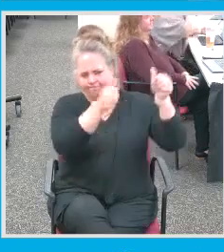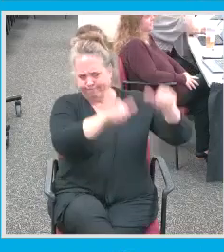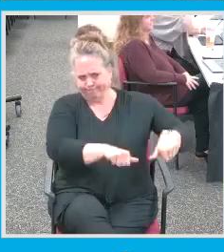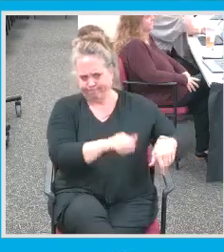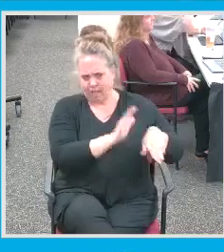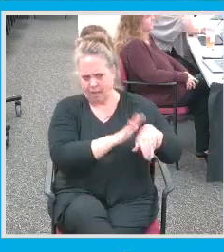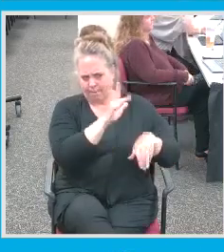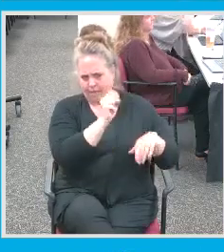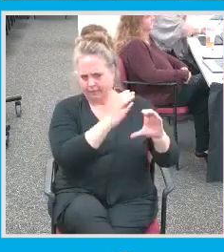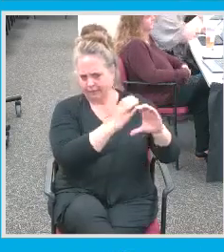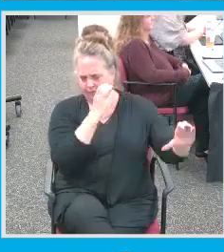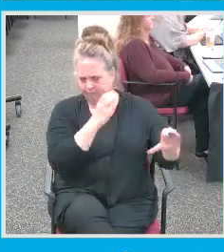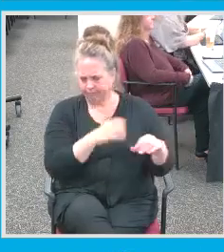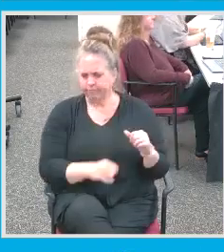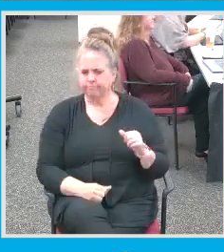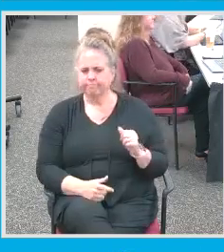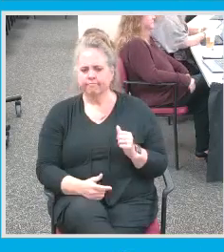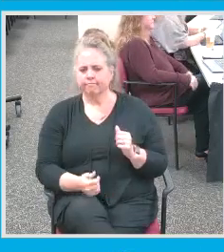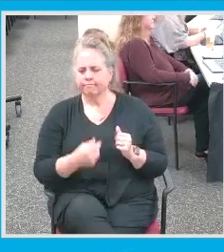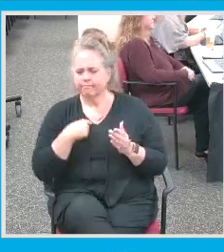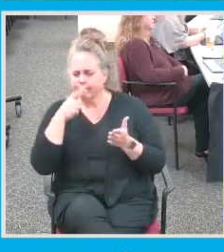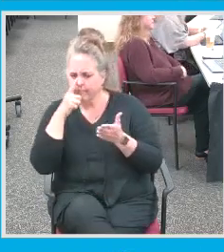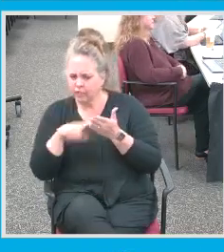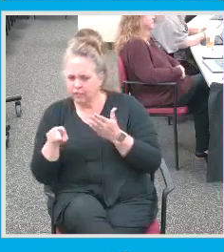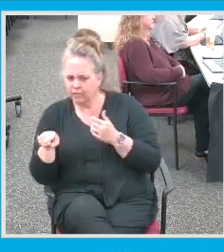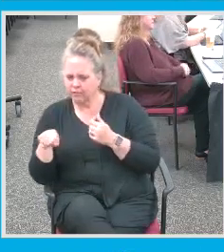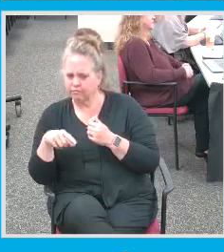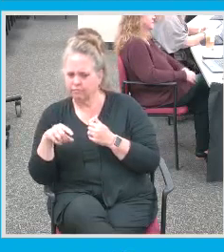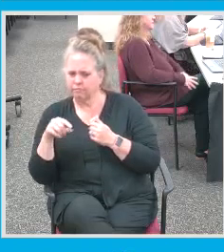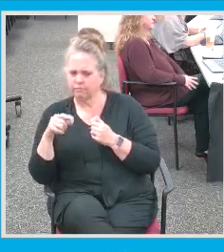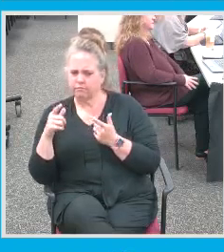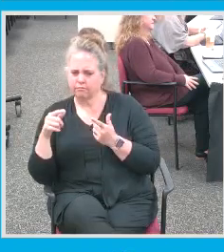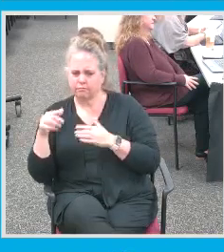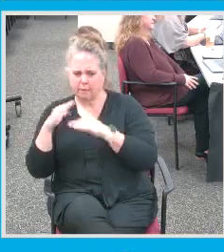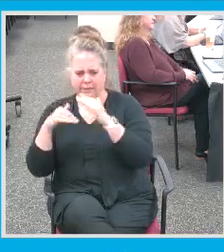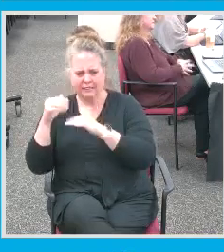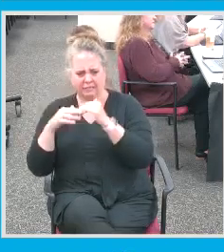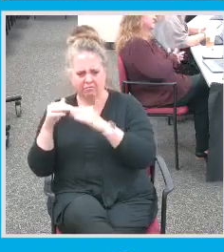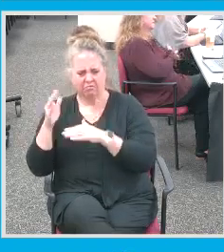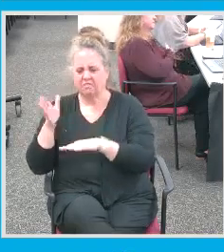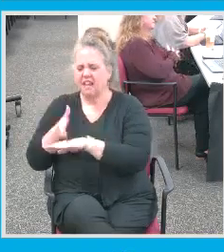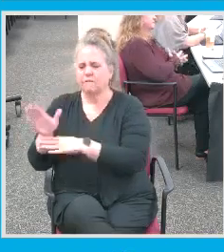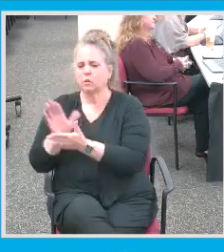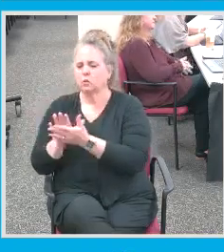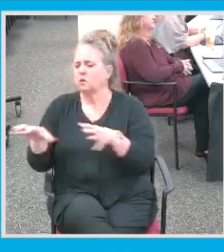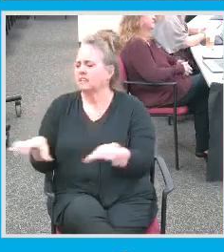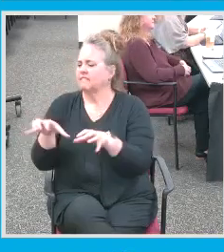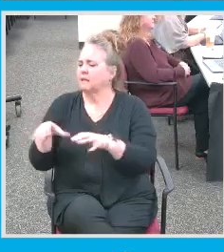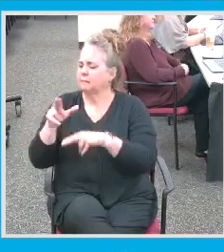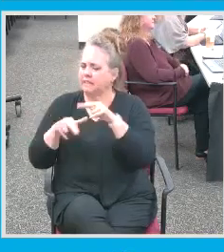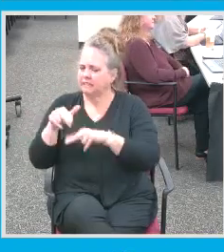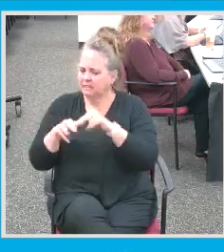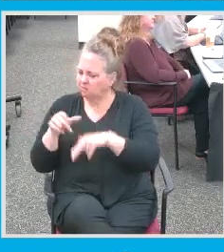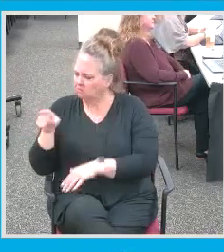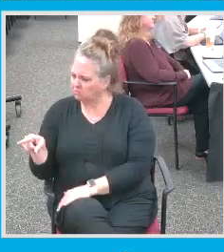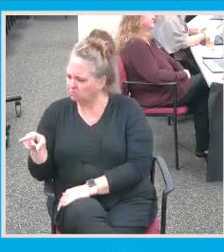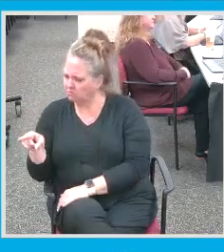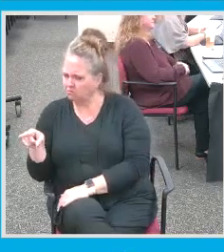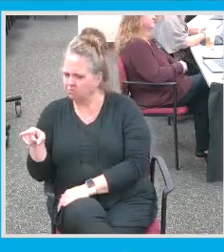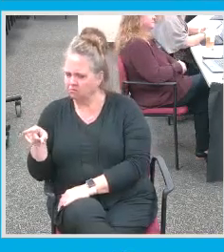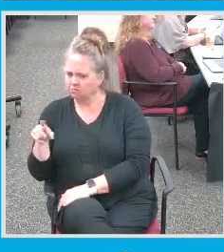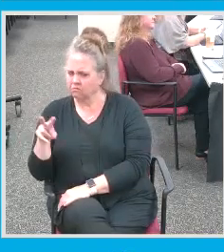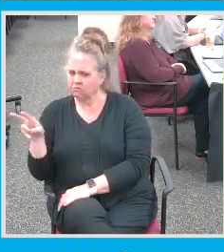I checked all the signs in the Silk building, which is just like a building we have for extracurricular, not core classes. There were a